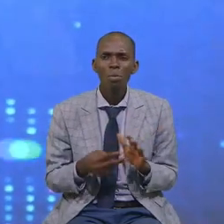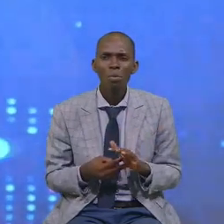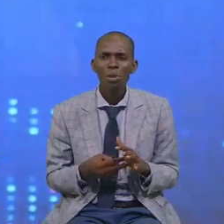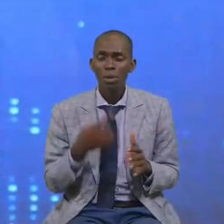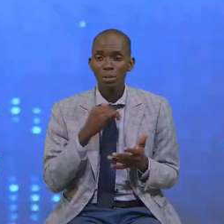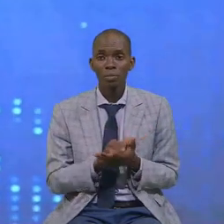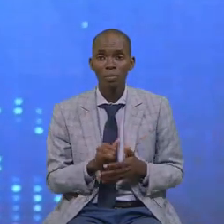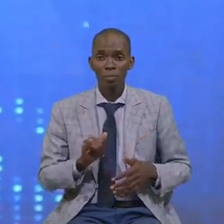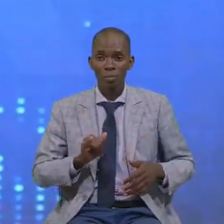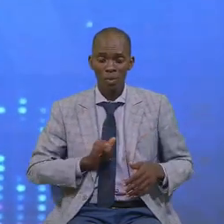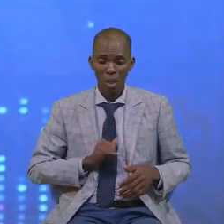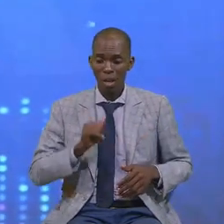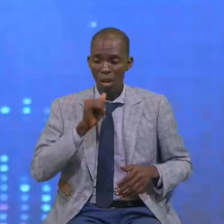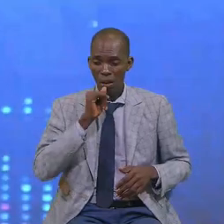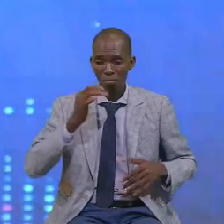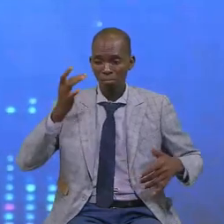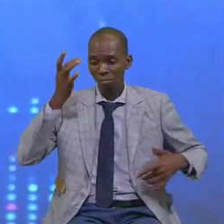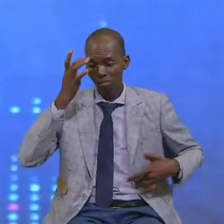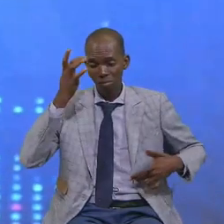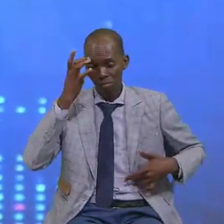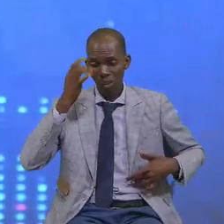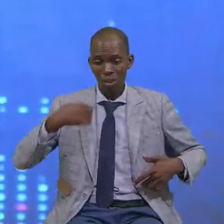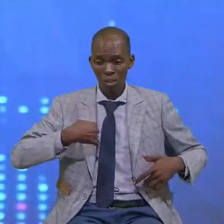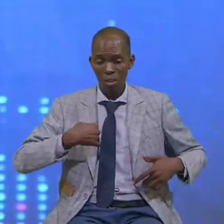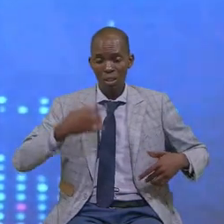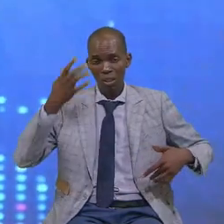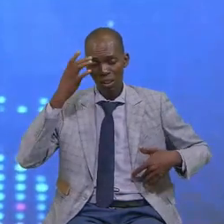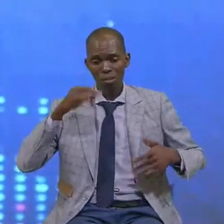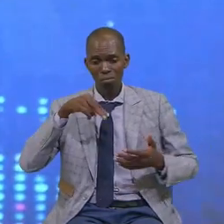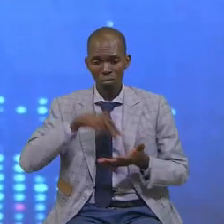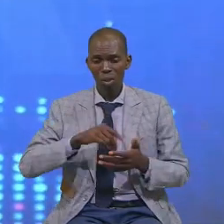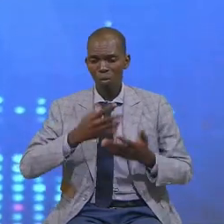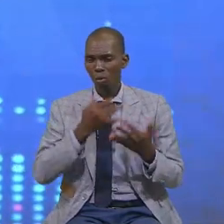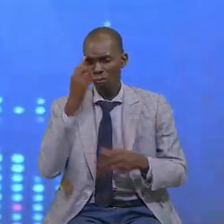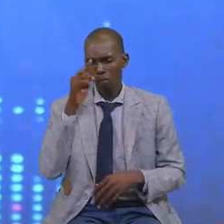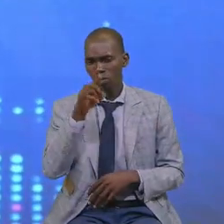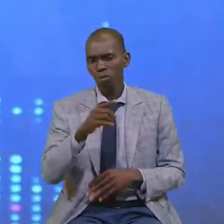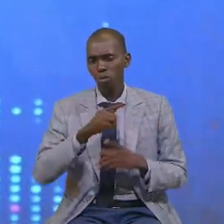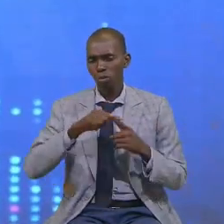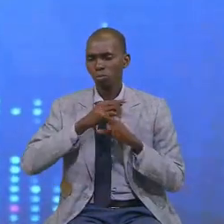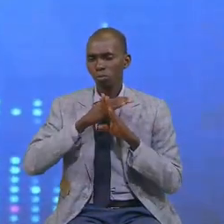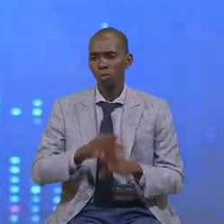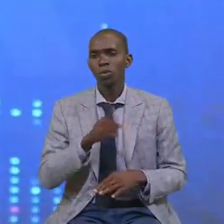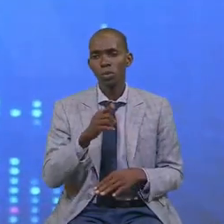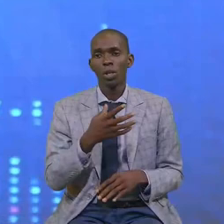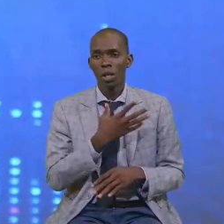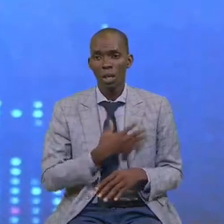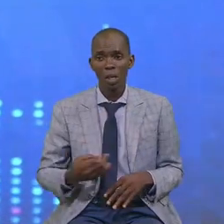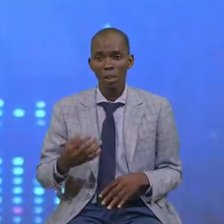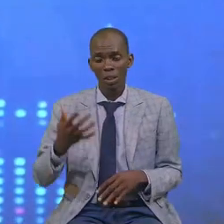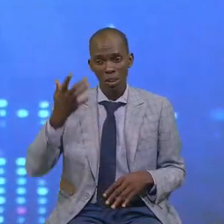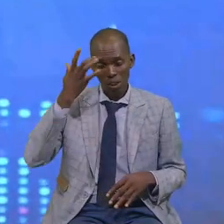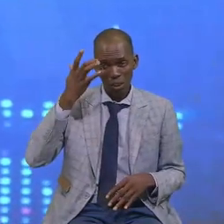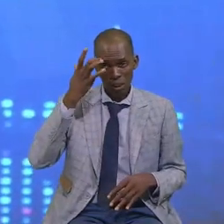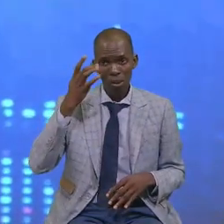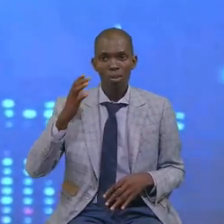am sickness. And I'm standing here, I was waiting for you. And sickness will